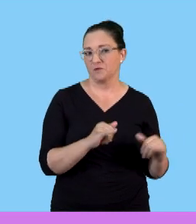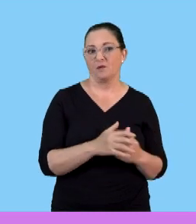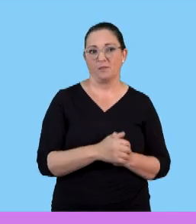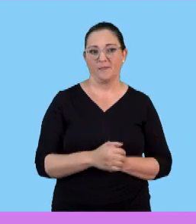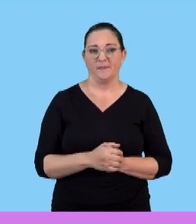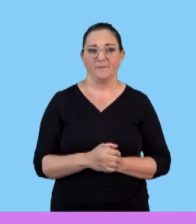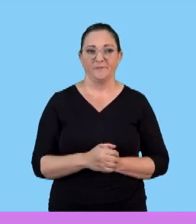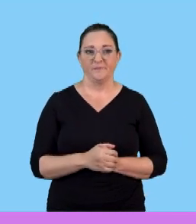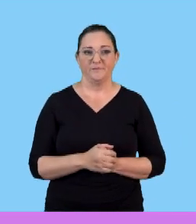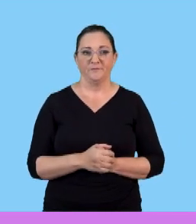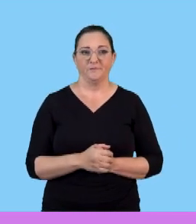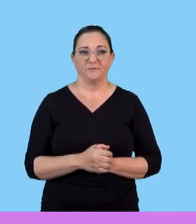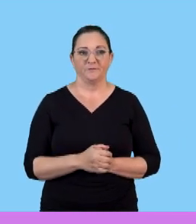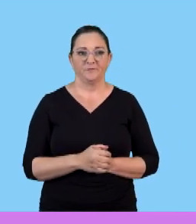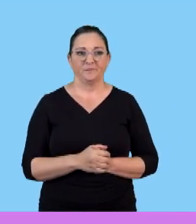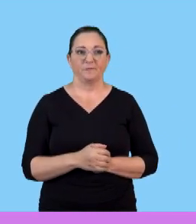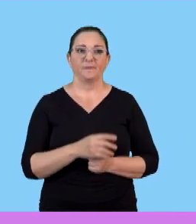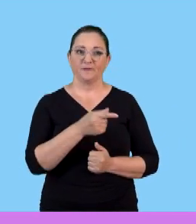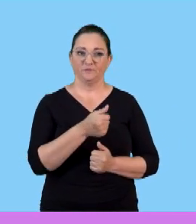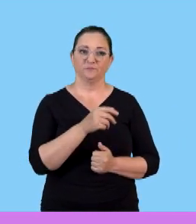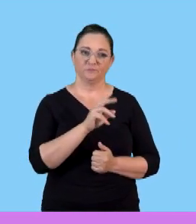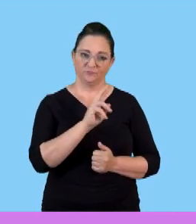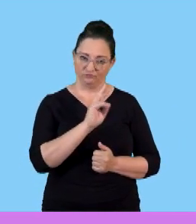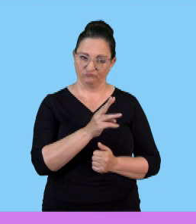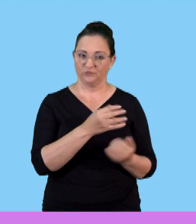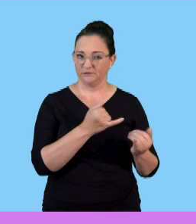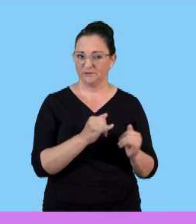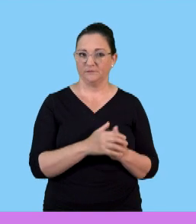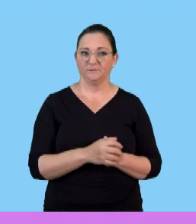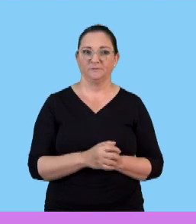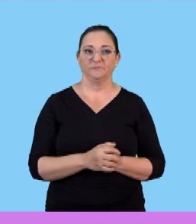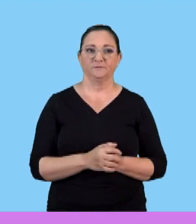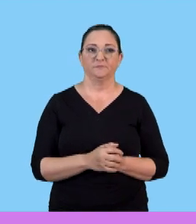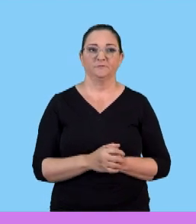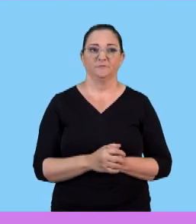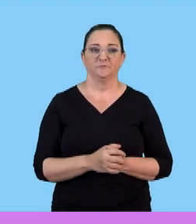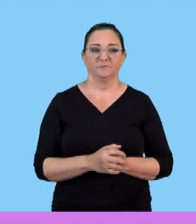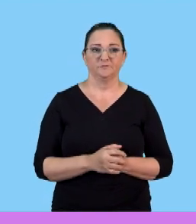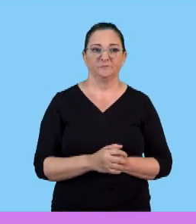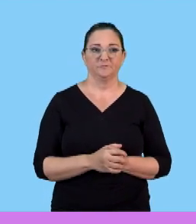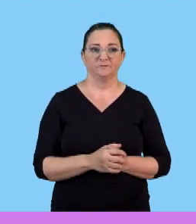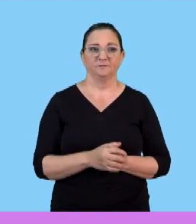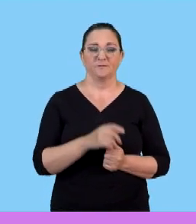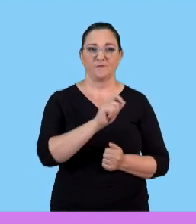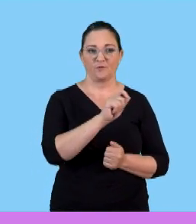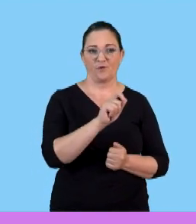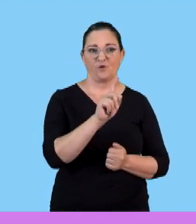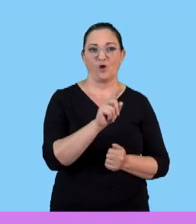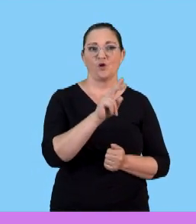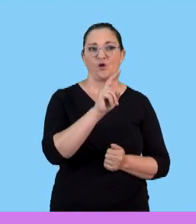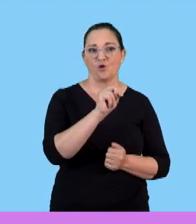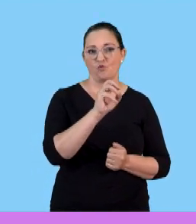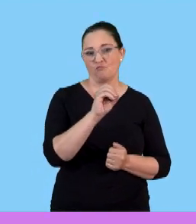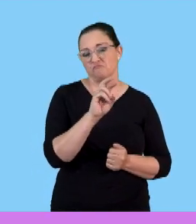still be classified as normal. Guys, are we clear? Let me write that proper for you.